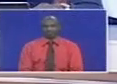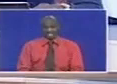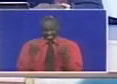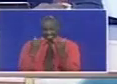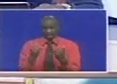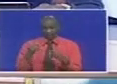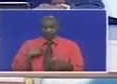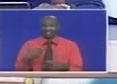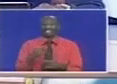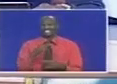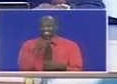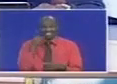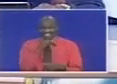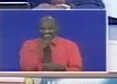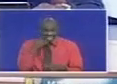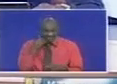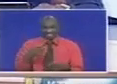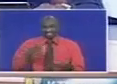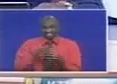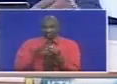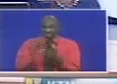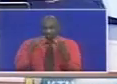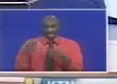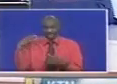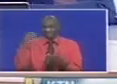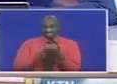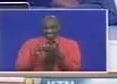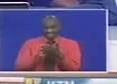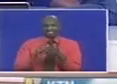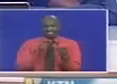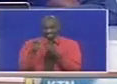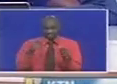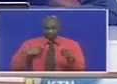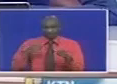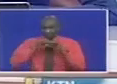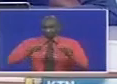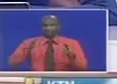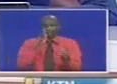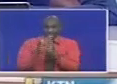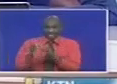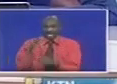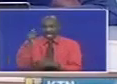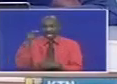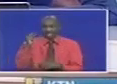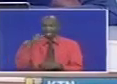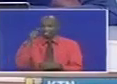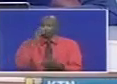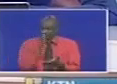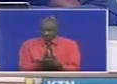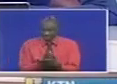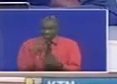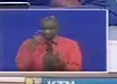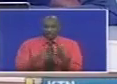Now, on the drought situation in the country, the Cabinet Secretary in charge of Devolution and Planning, Anwai Guru, has confirmed that at